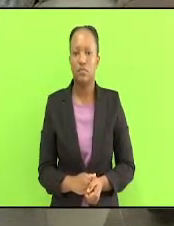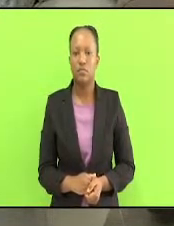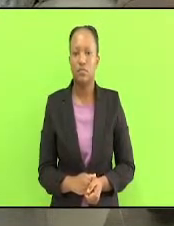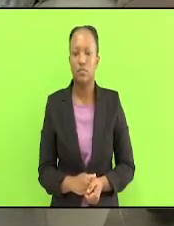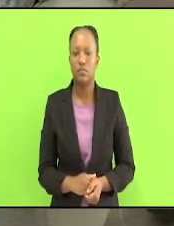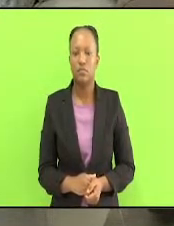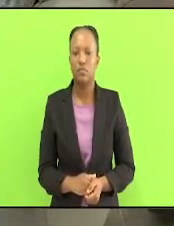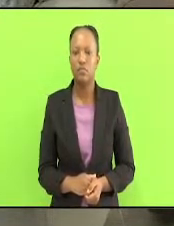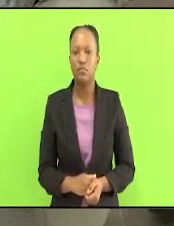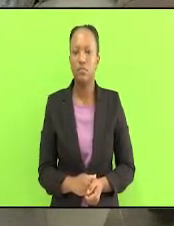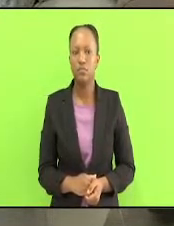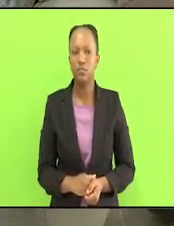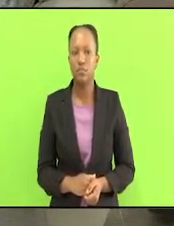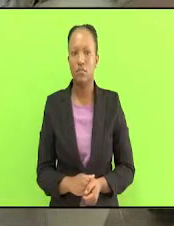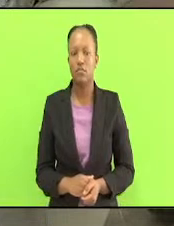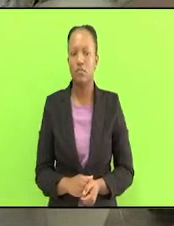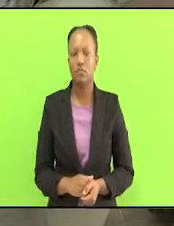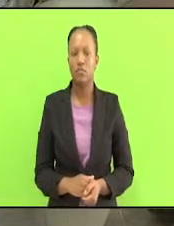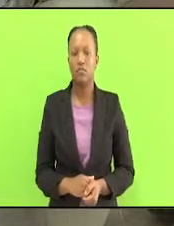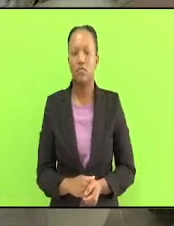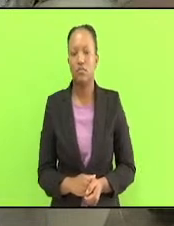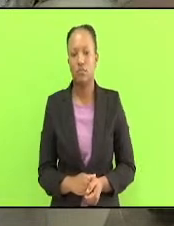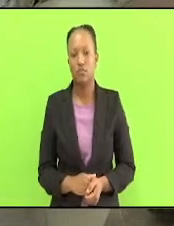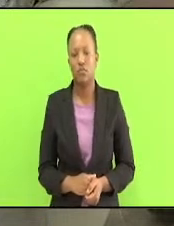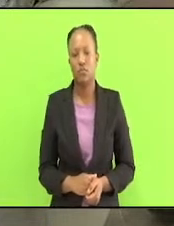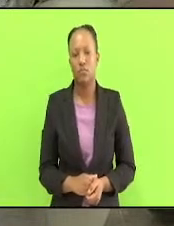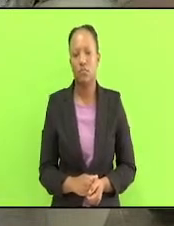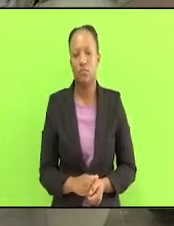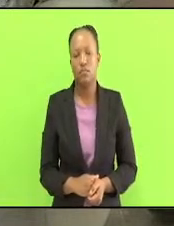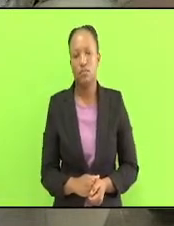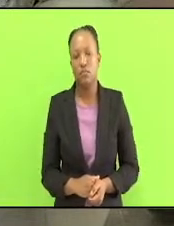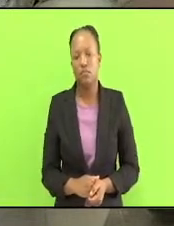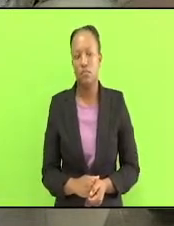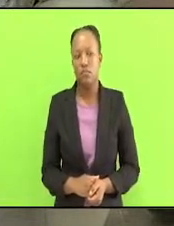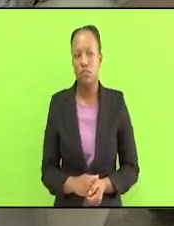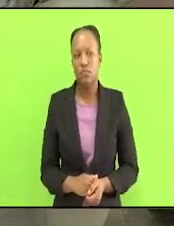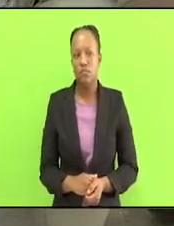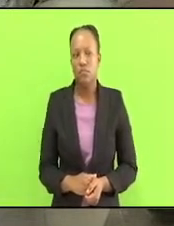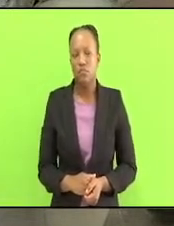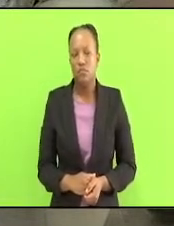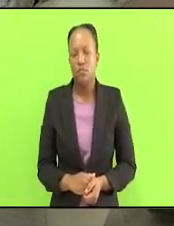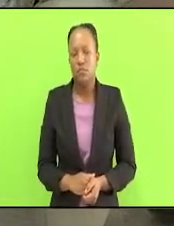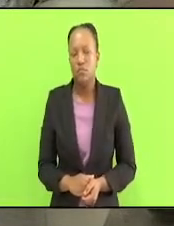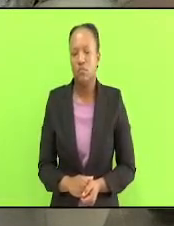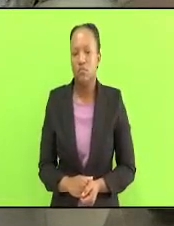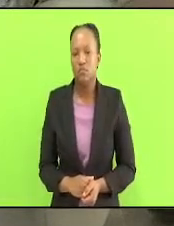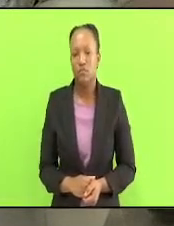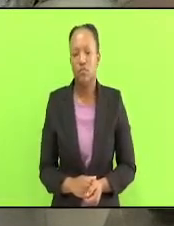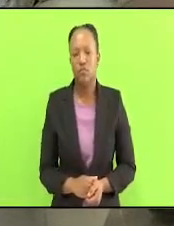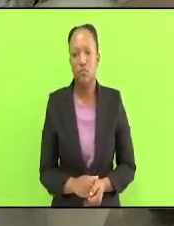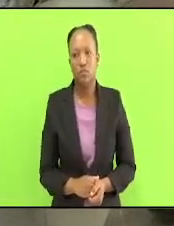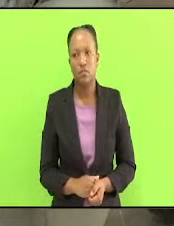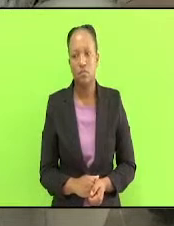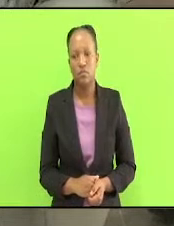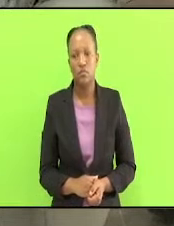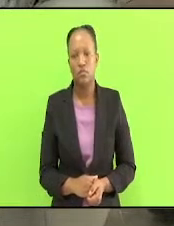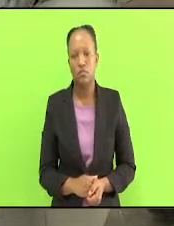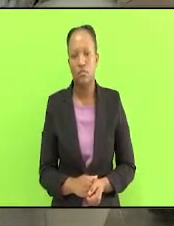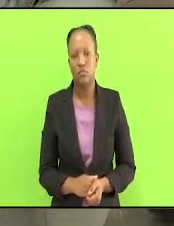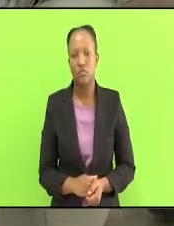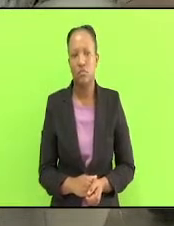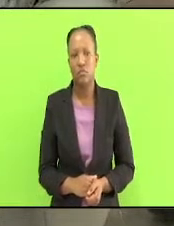here, they can attest to that. We planted those trees, and I was also present when we planted those